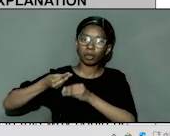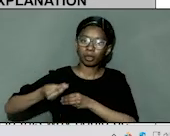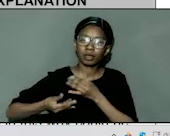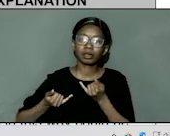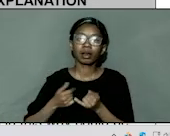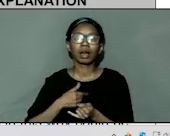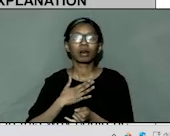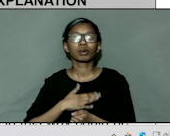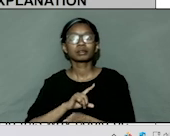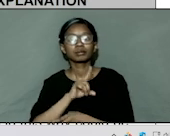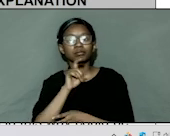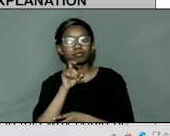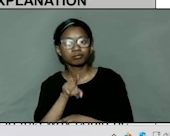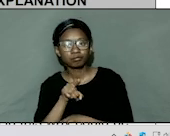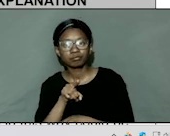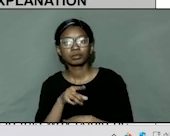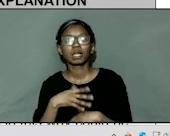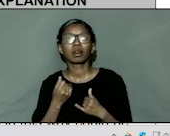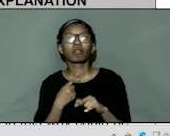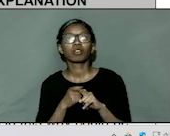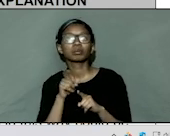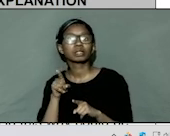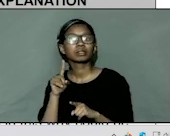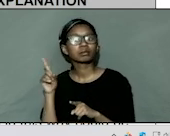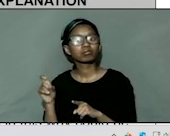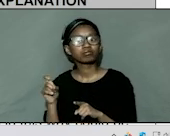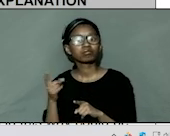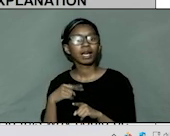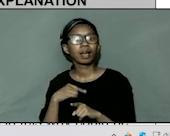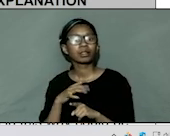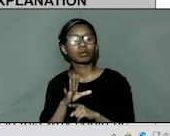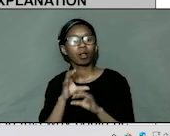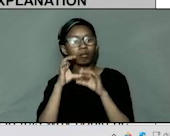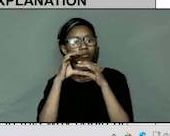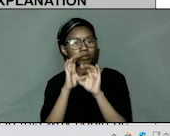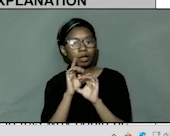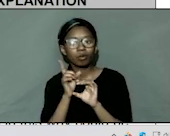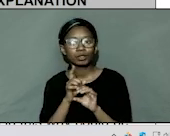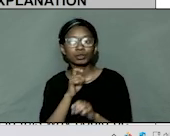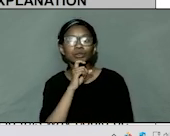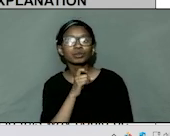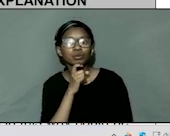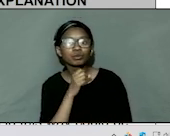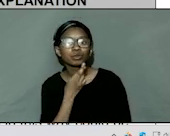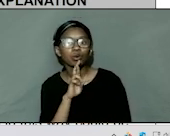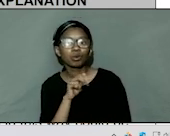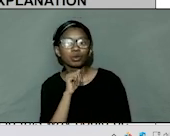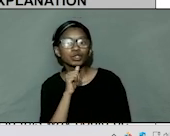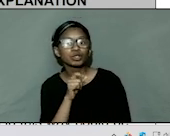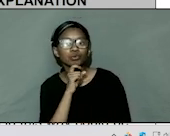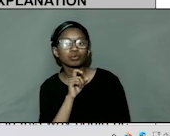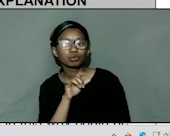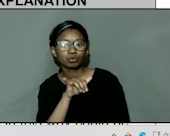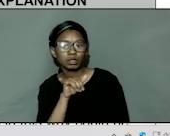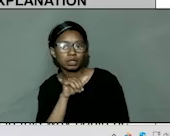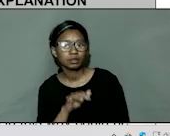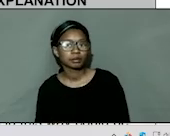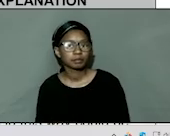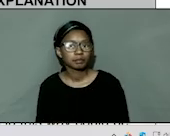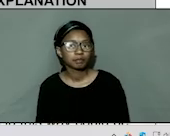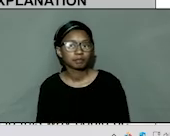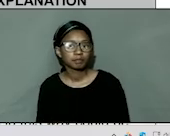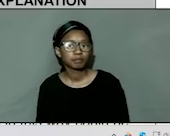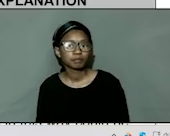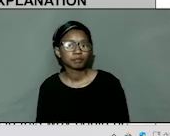ask, according to this question, are we going to focus on the use or the disuse? if we